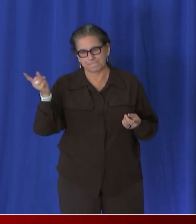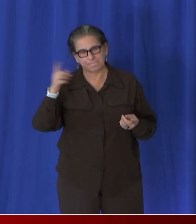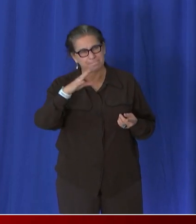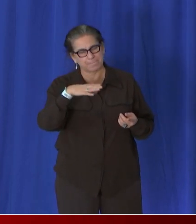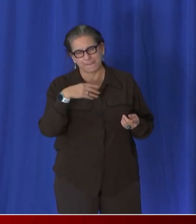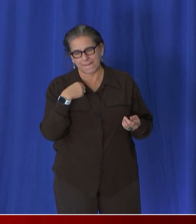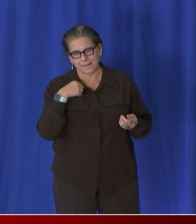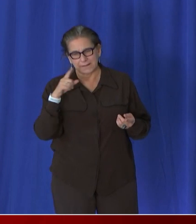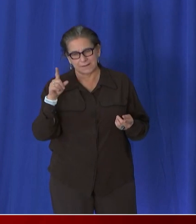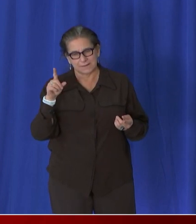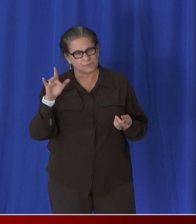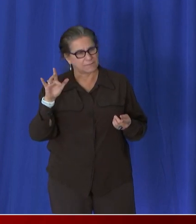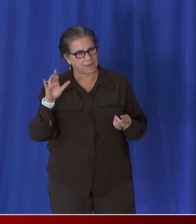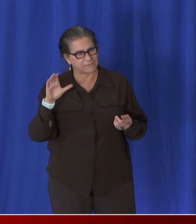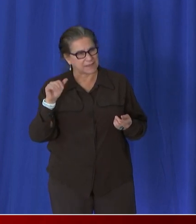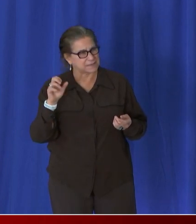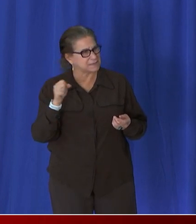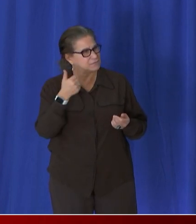enough sequencing?